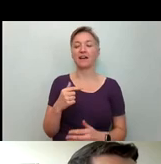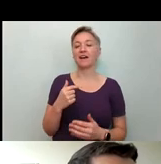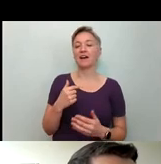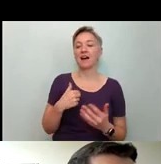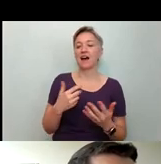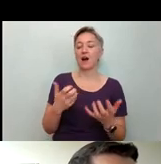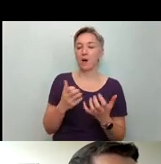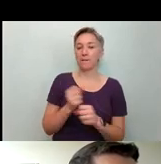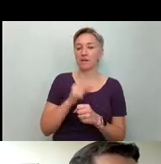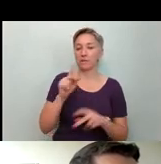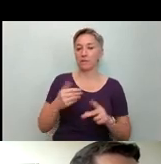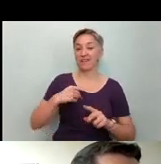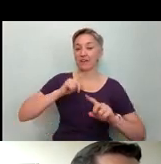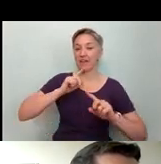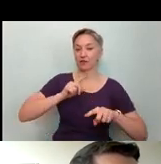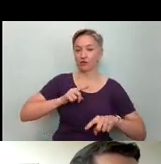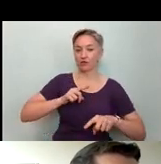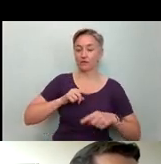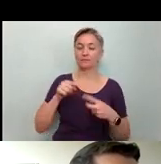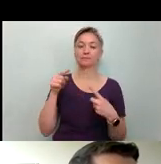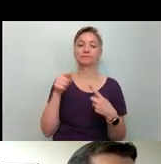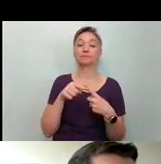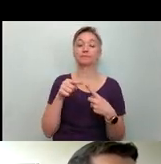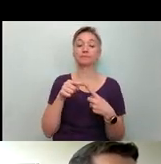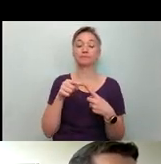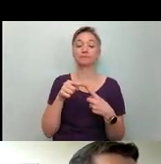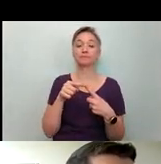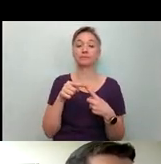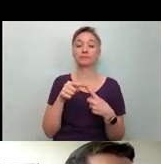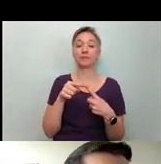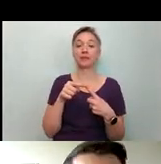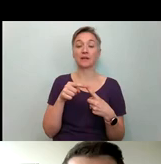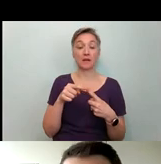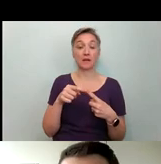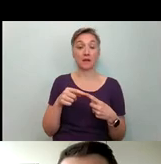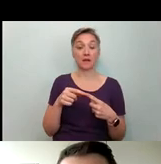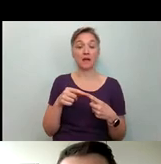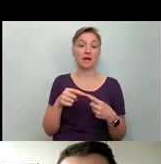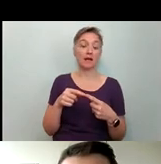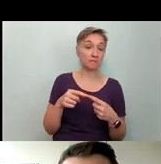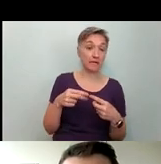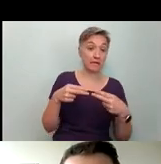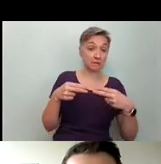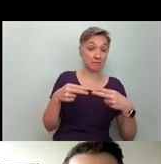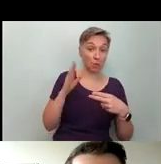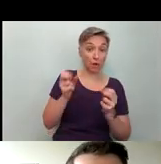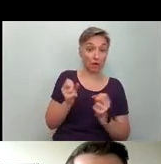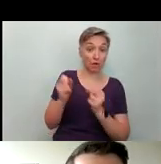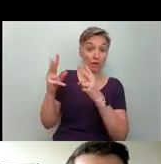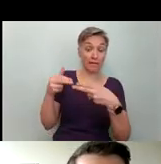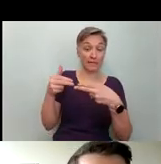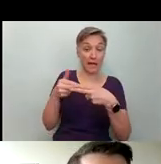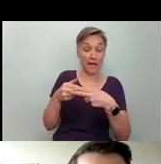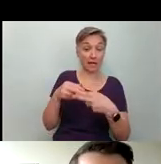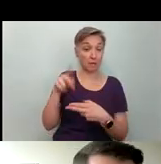have answers to. The first of which is whether or not these slides, this has come up a couple of times, whether or not these slides will be available and or the